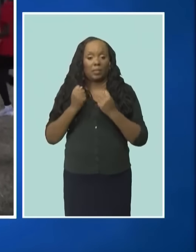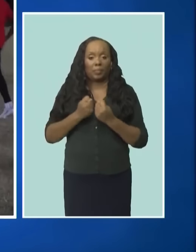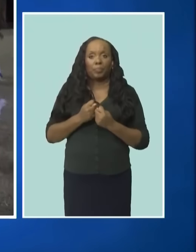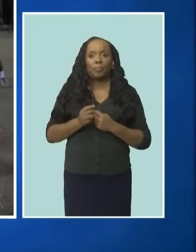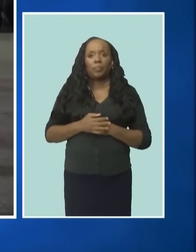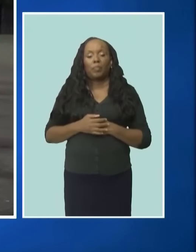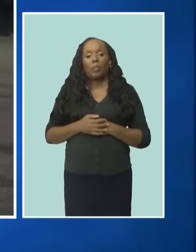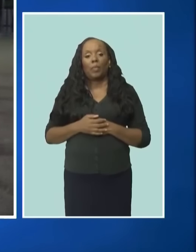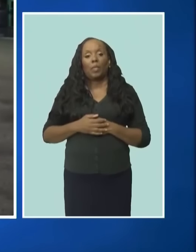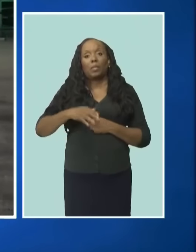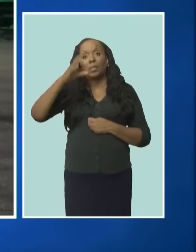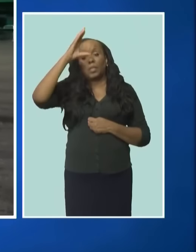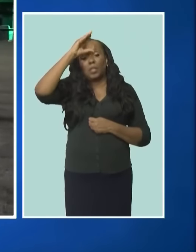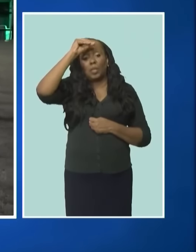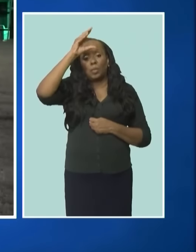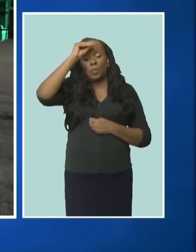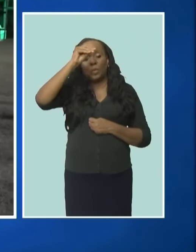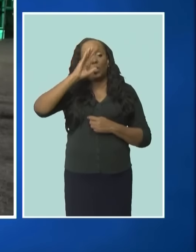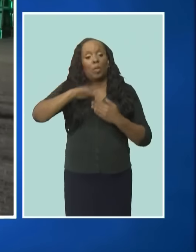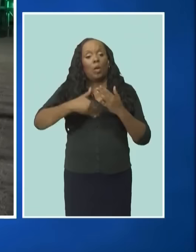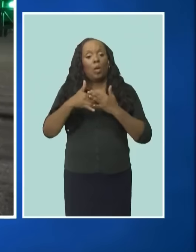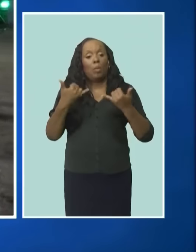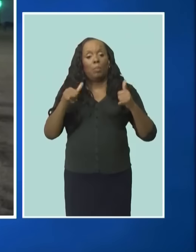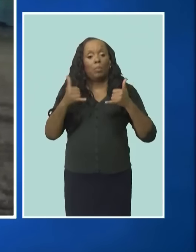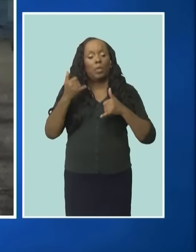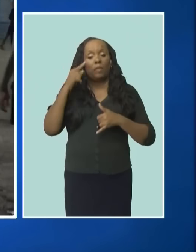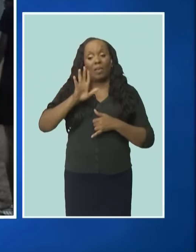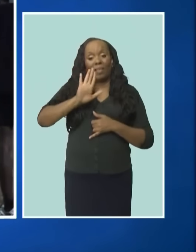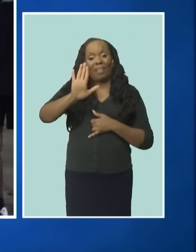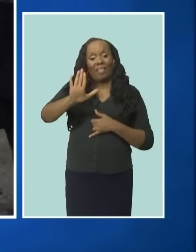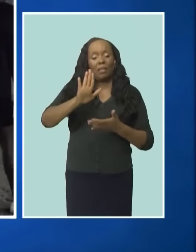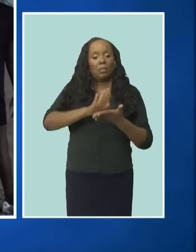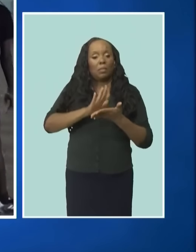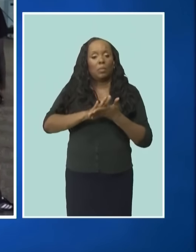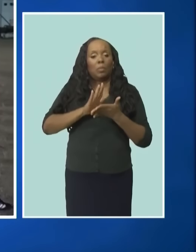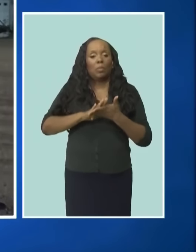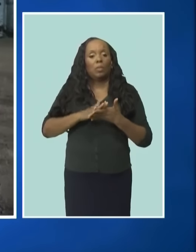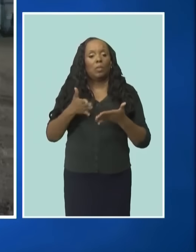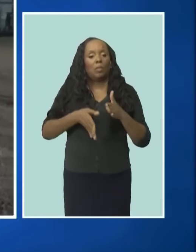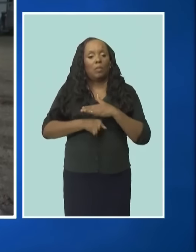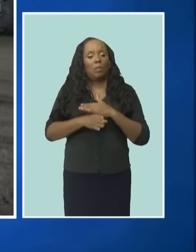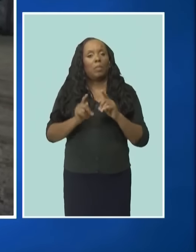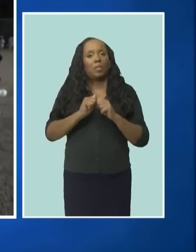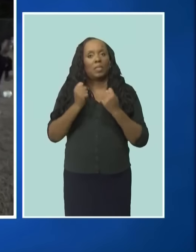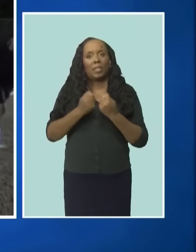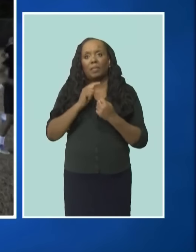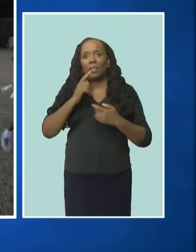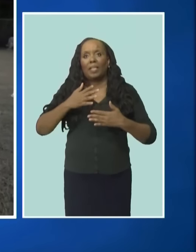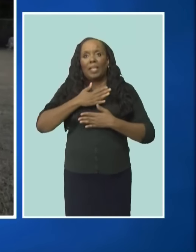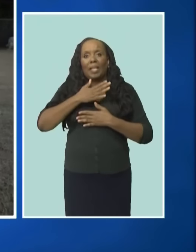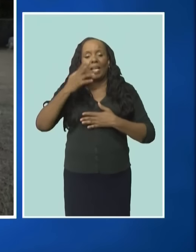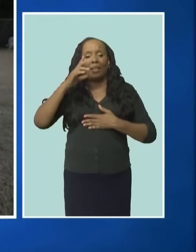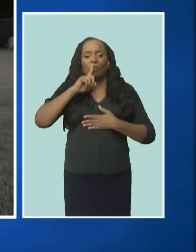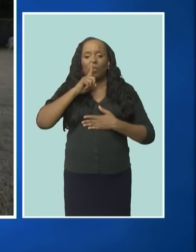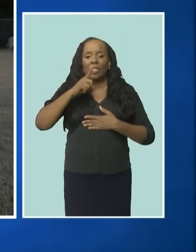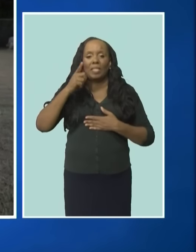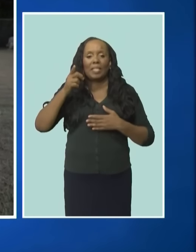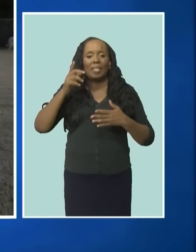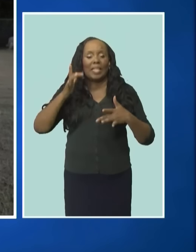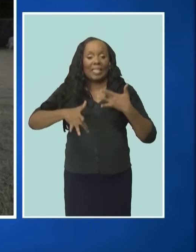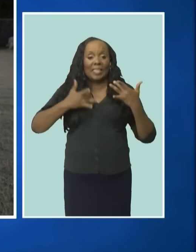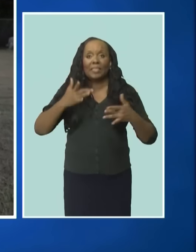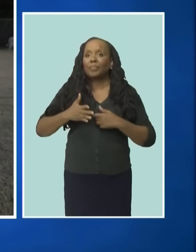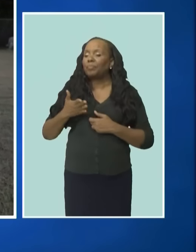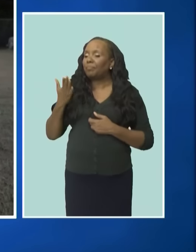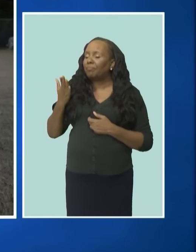who played for their school football team are excited to be playing in the competition. The main feel of the team come from us being at